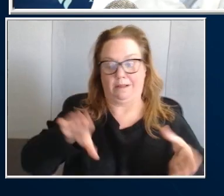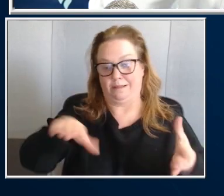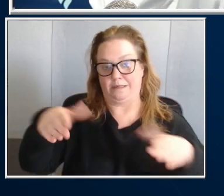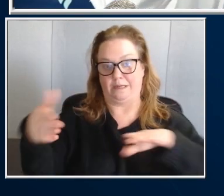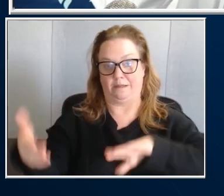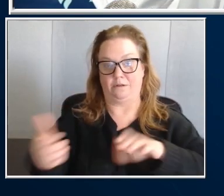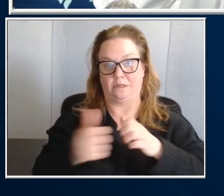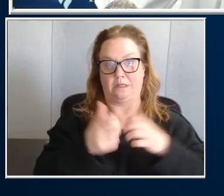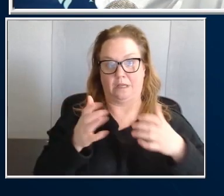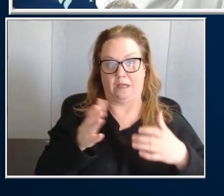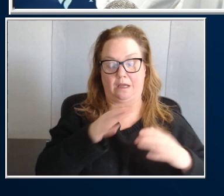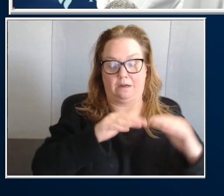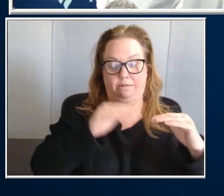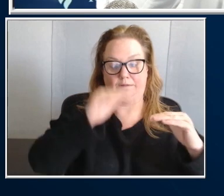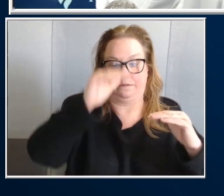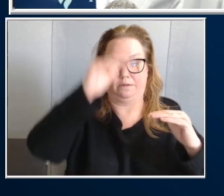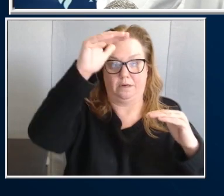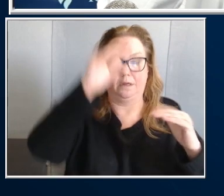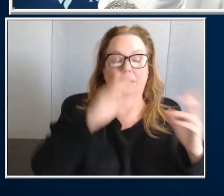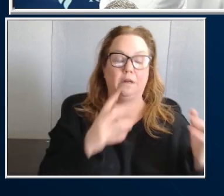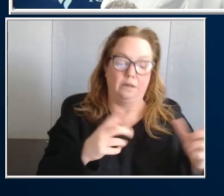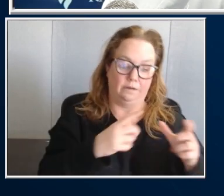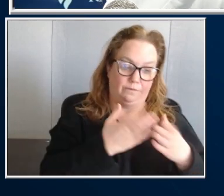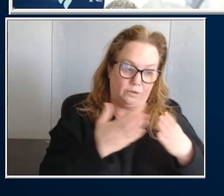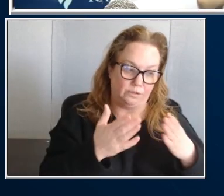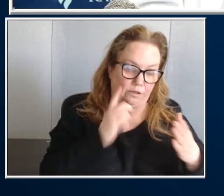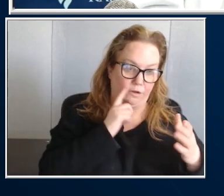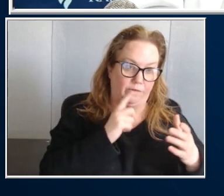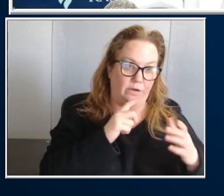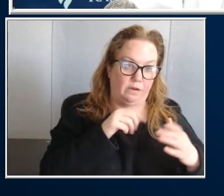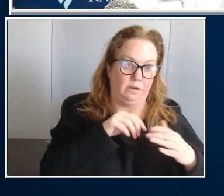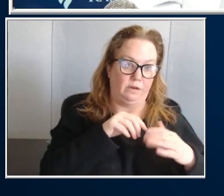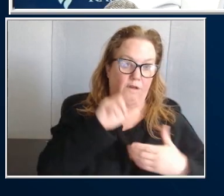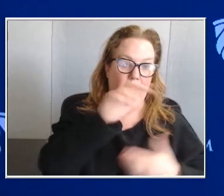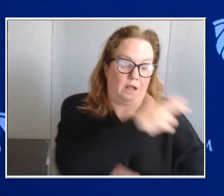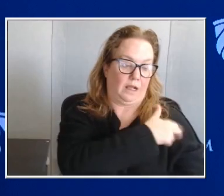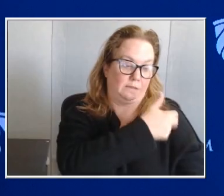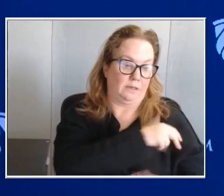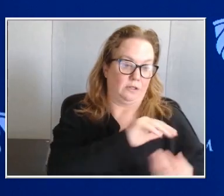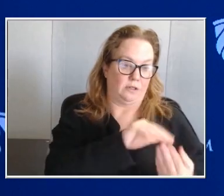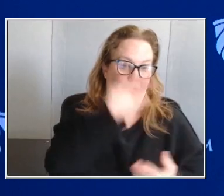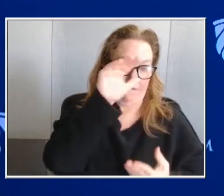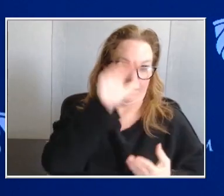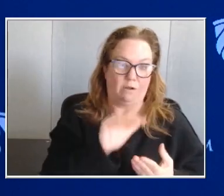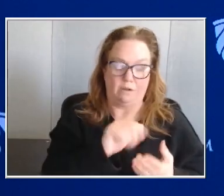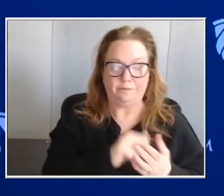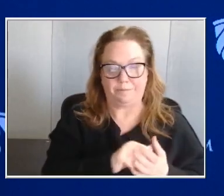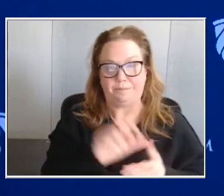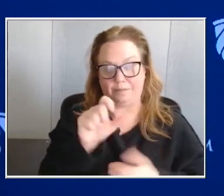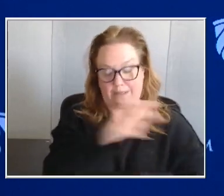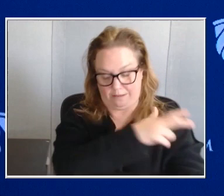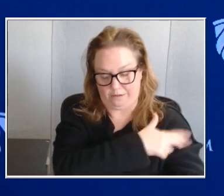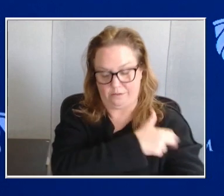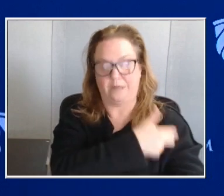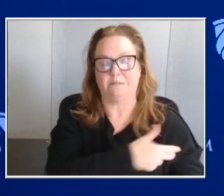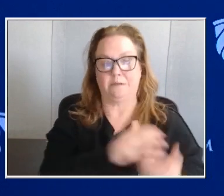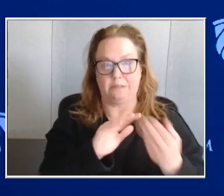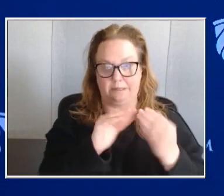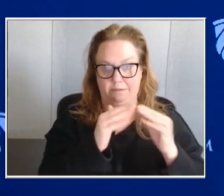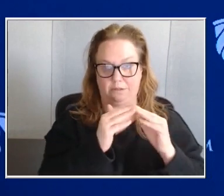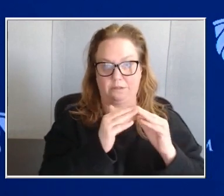lot of difference between the first thing that has to happen is you got to follow hospitalizations. Yeah, I agree, and I think in those hospitalizations,